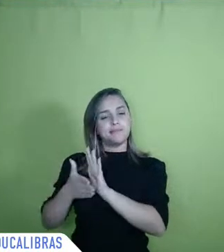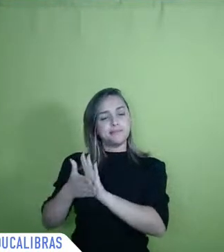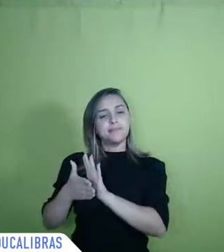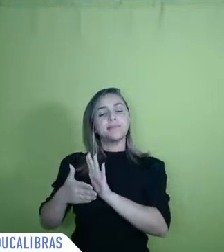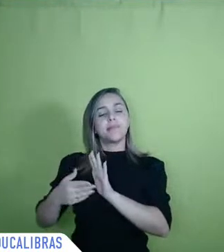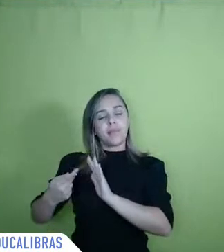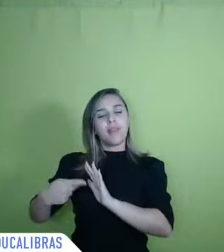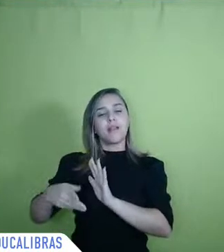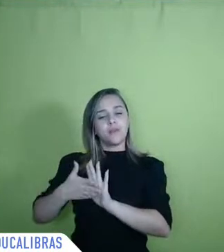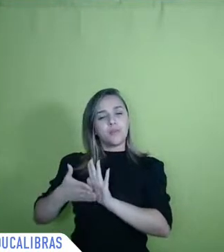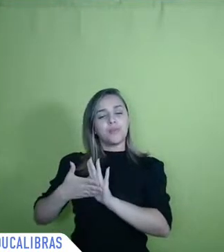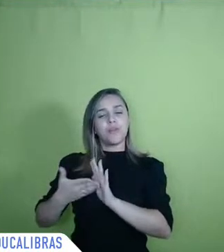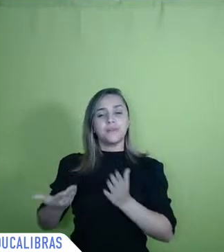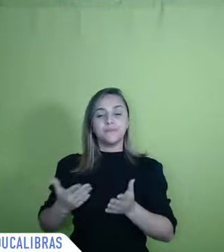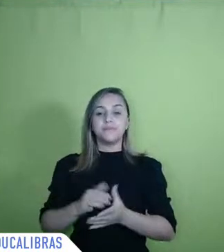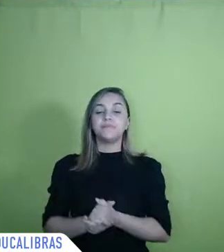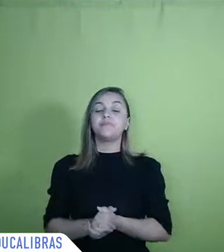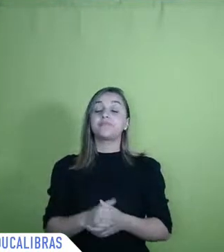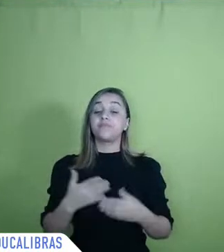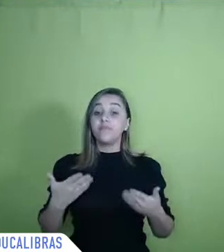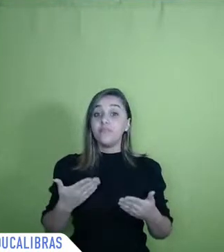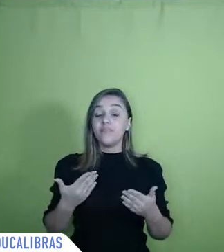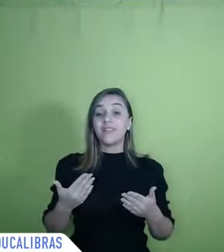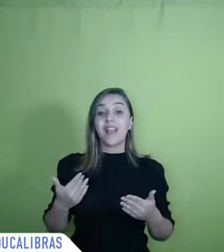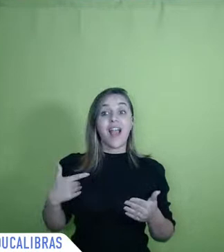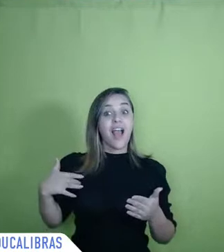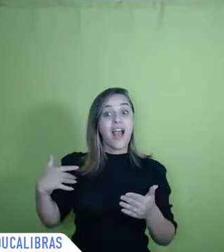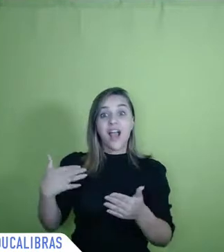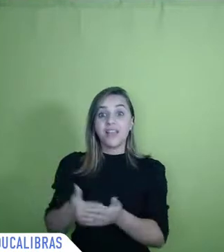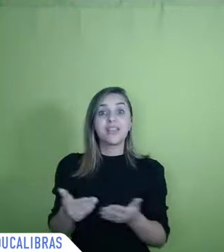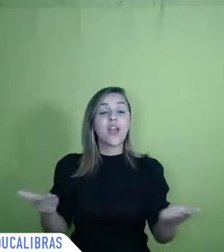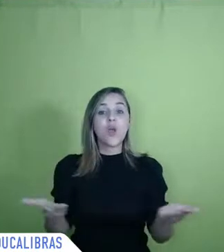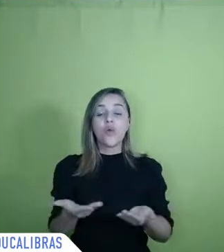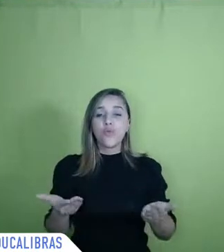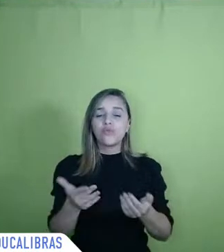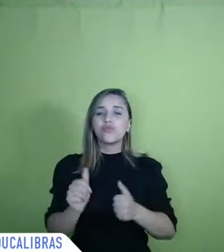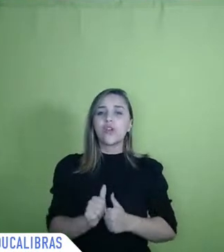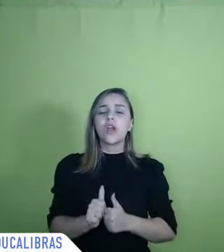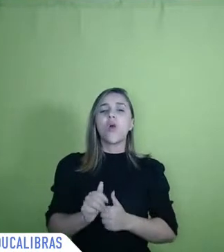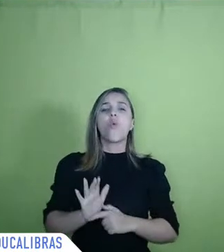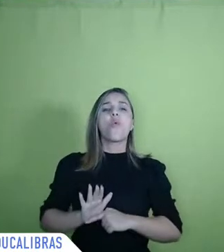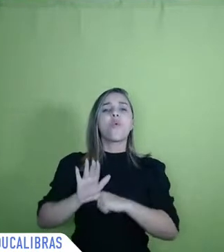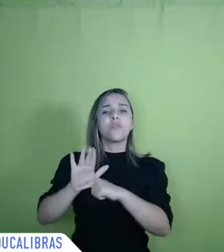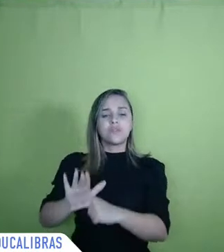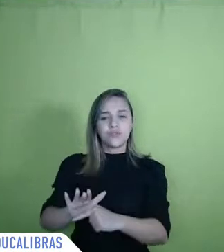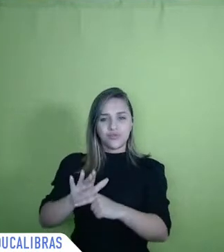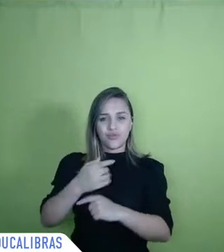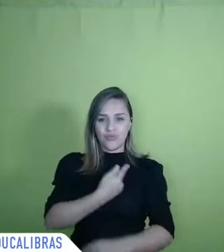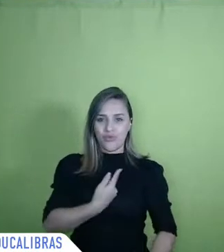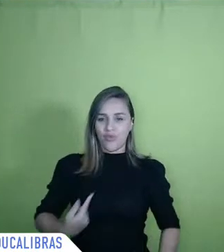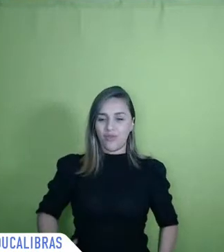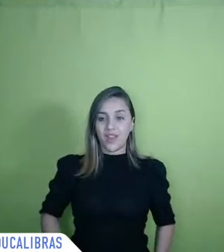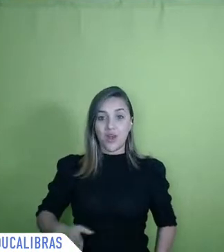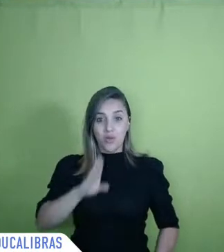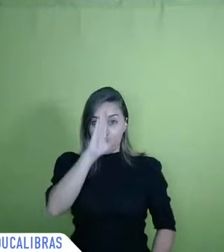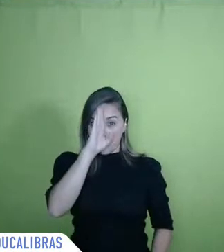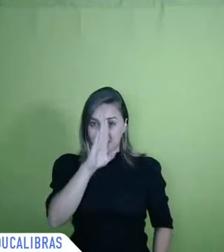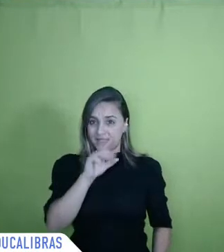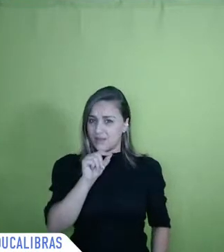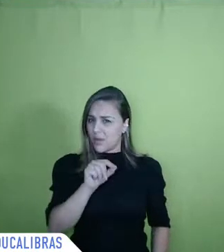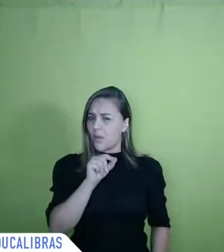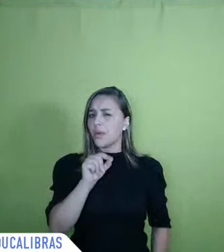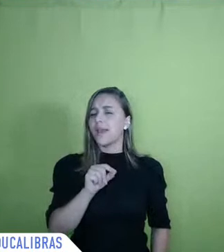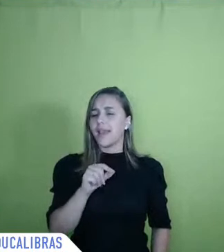the economic policy that he has implemented. So since then, Deborah, since I took office, I would say that